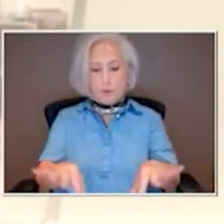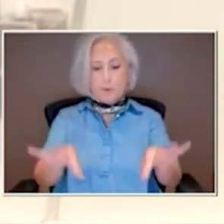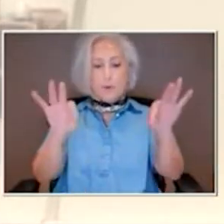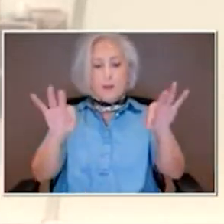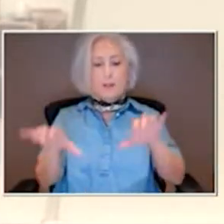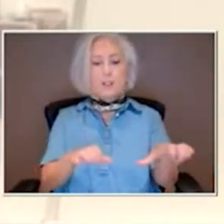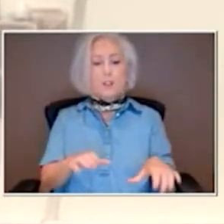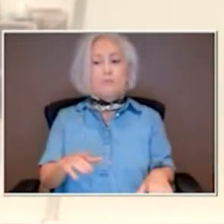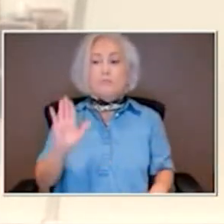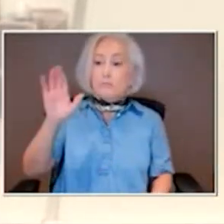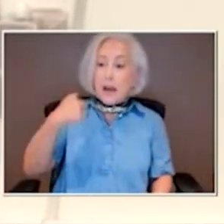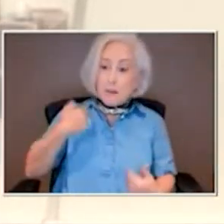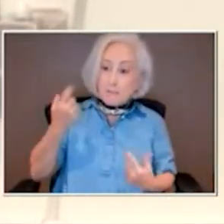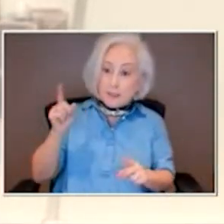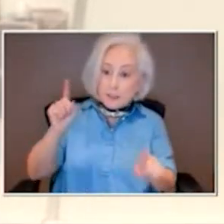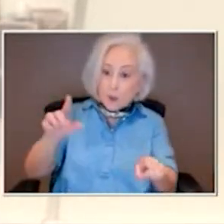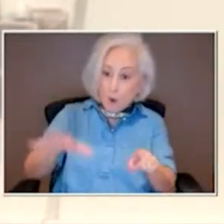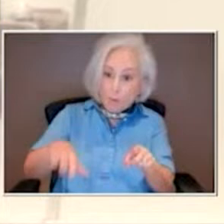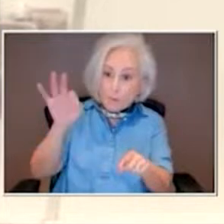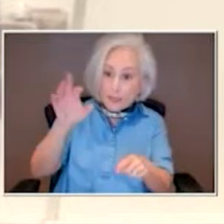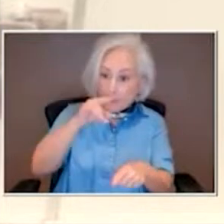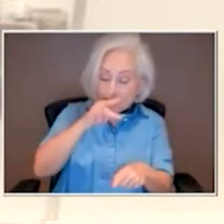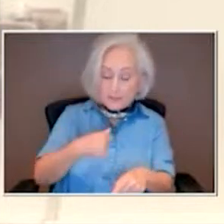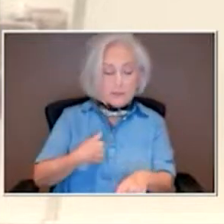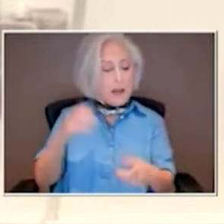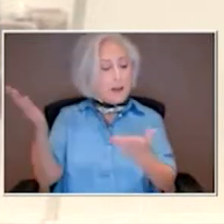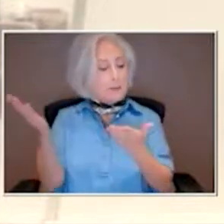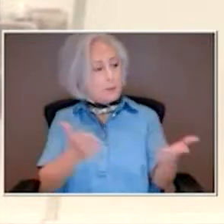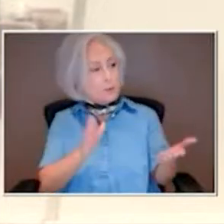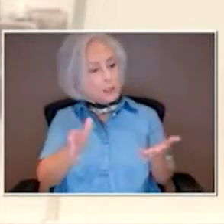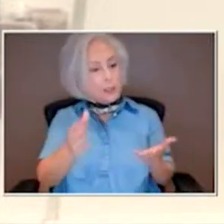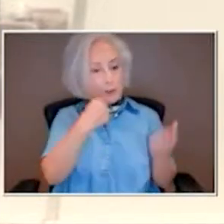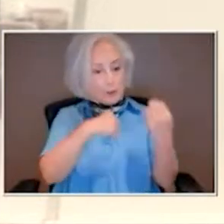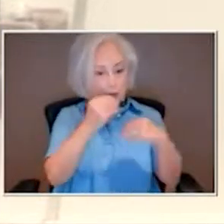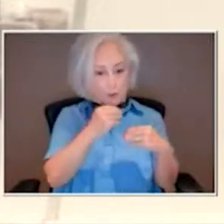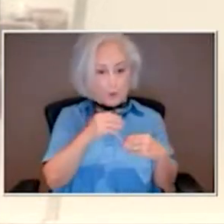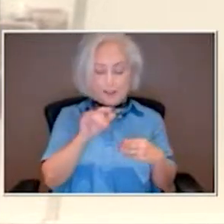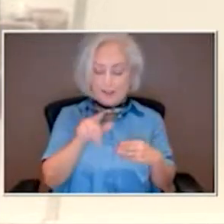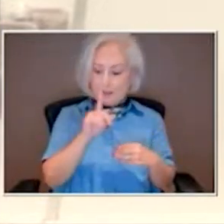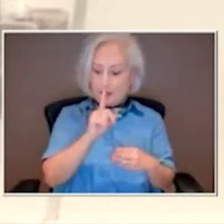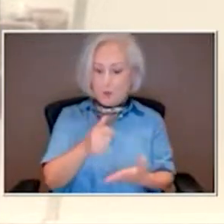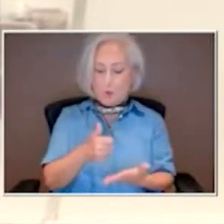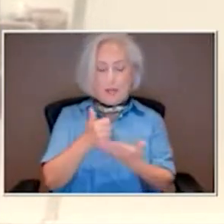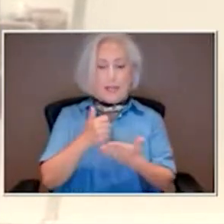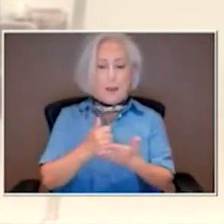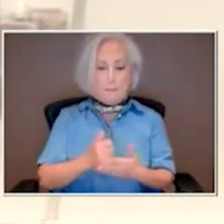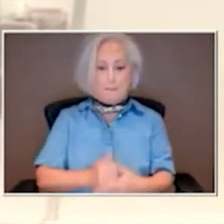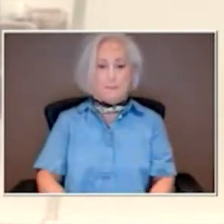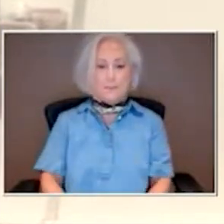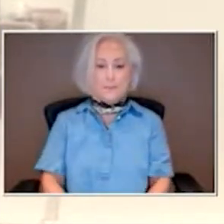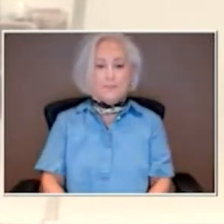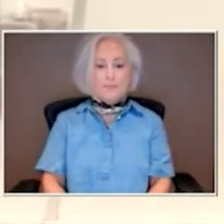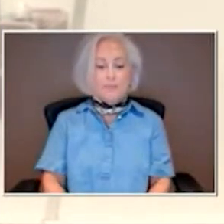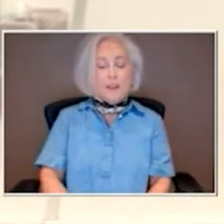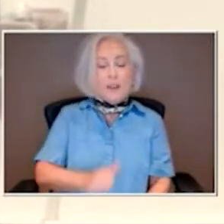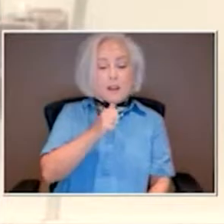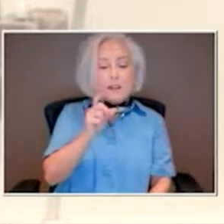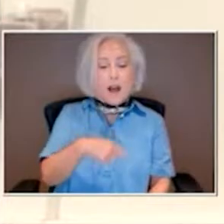to pick up my kids or bring a meal by, that aspect was super helpful. And not just